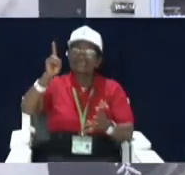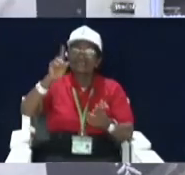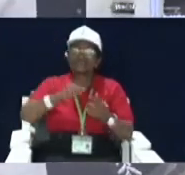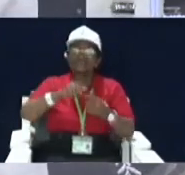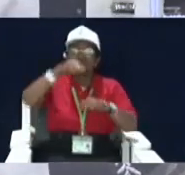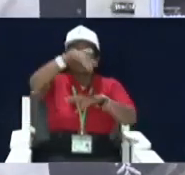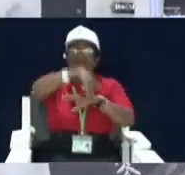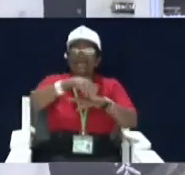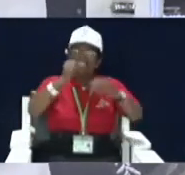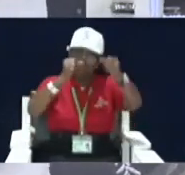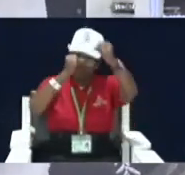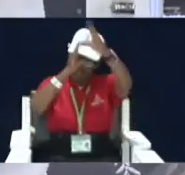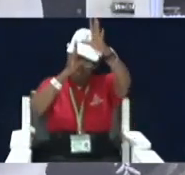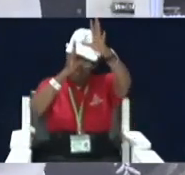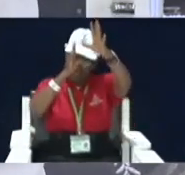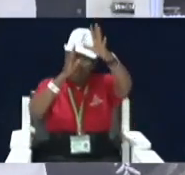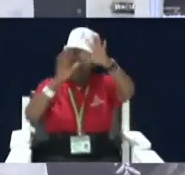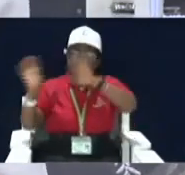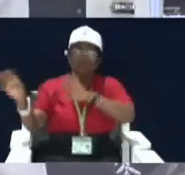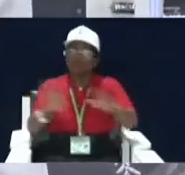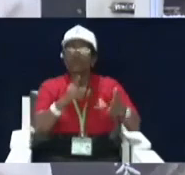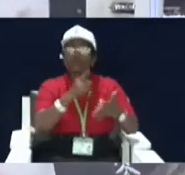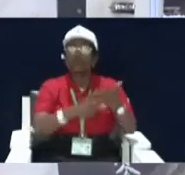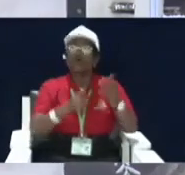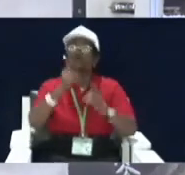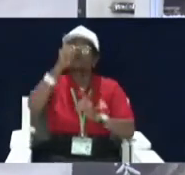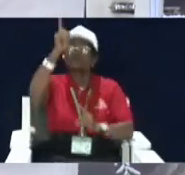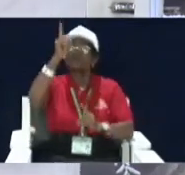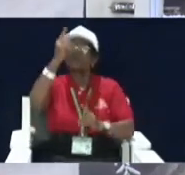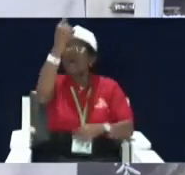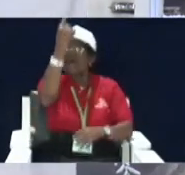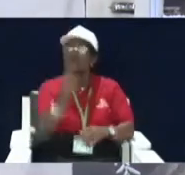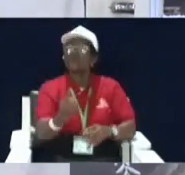Tonight, Father, do what you alone can do.